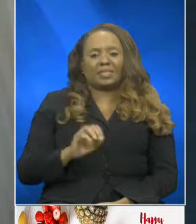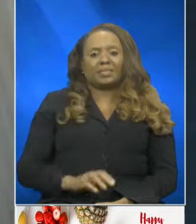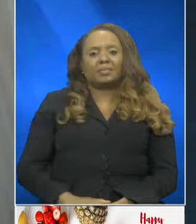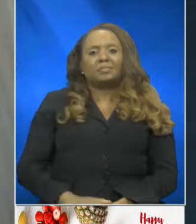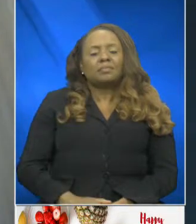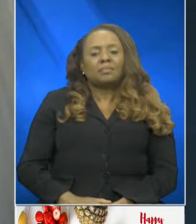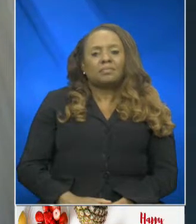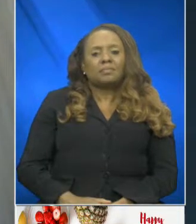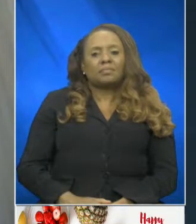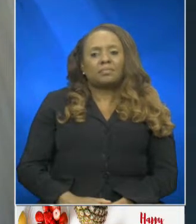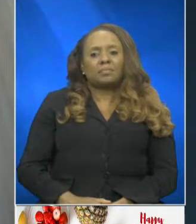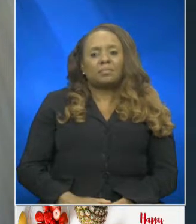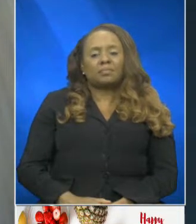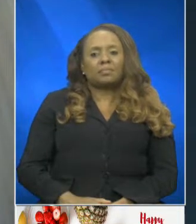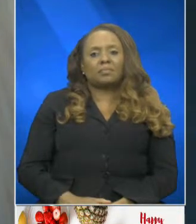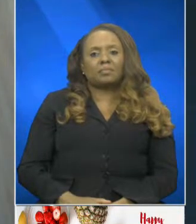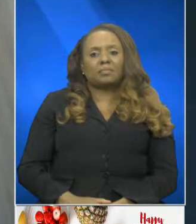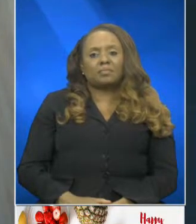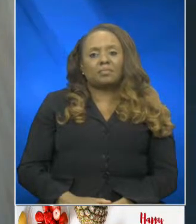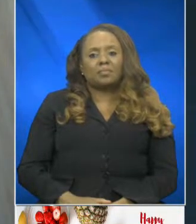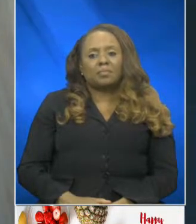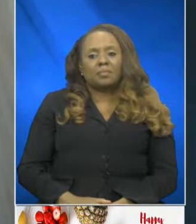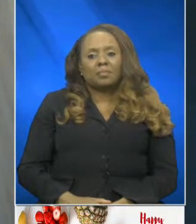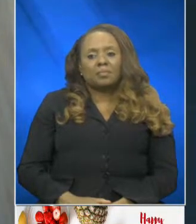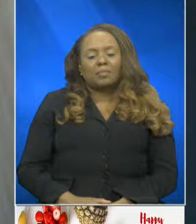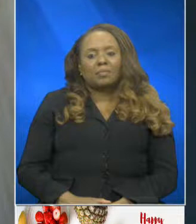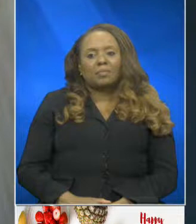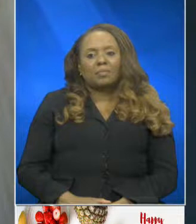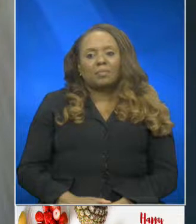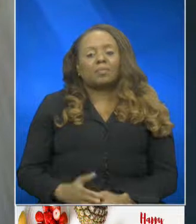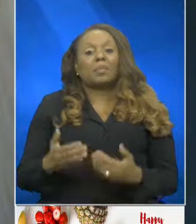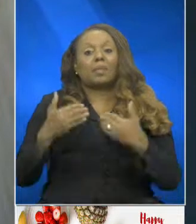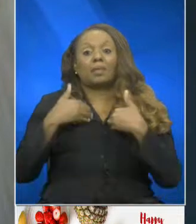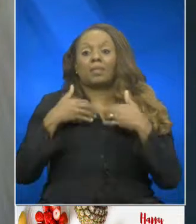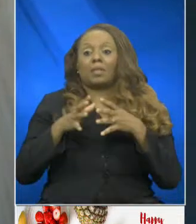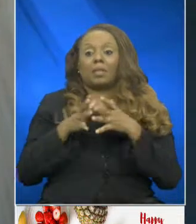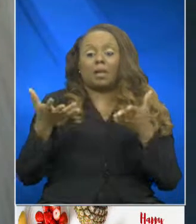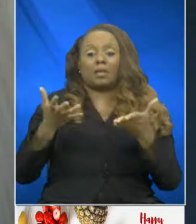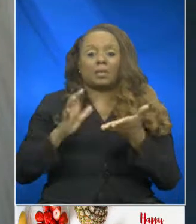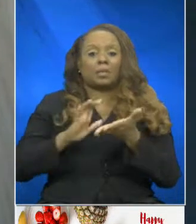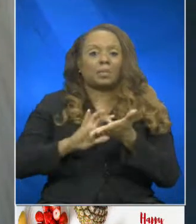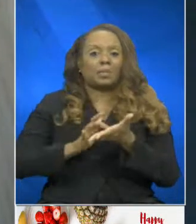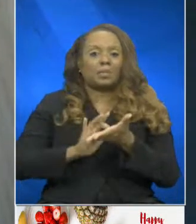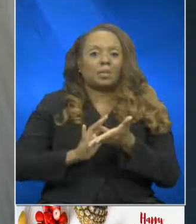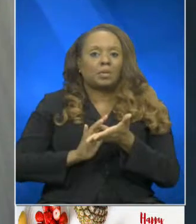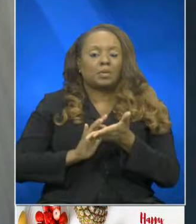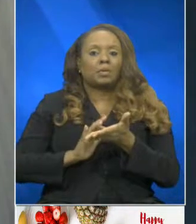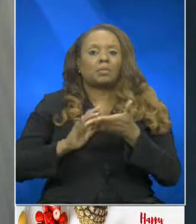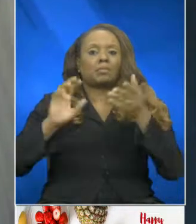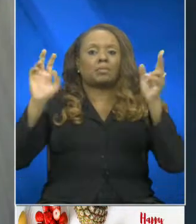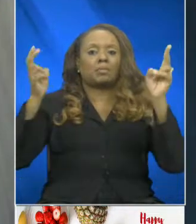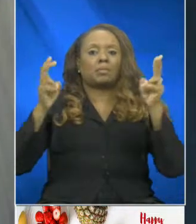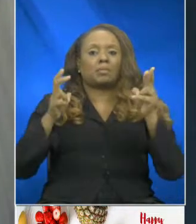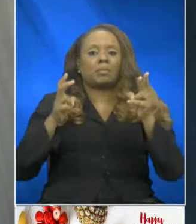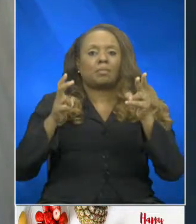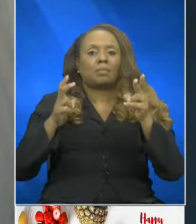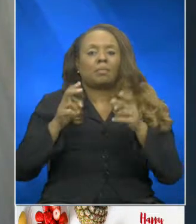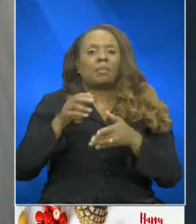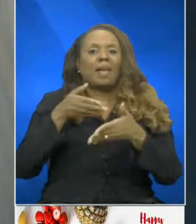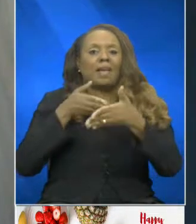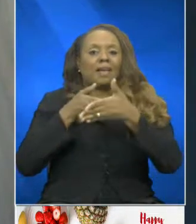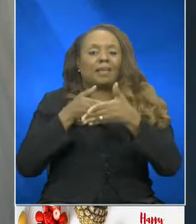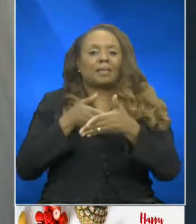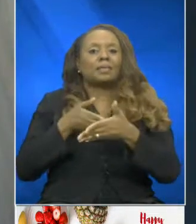are enough antihypertensive medications, that choices out there, that we can minimize some of those side effects.